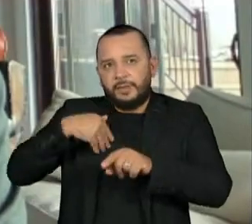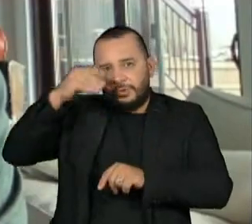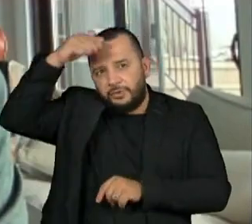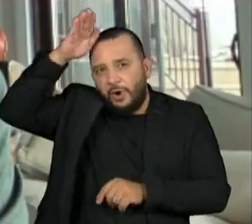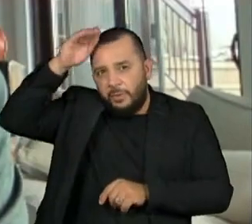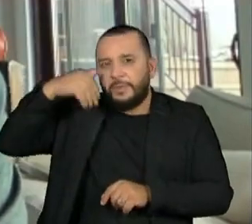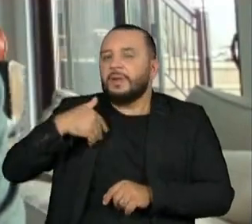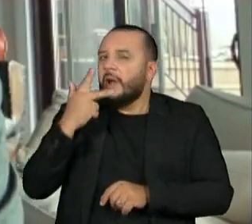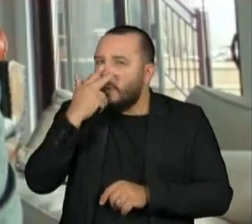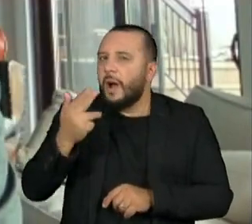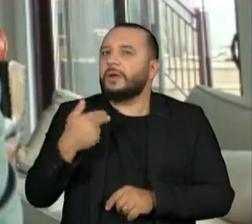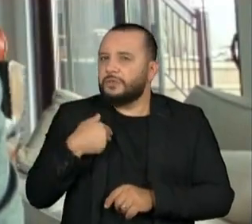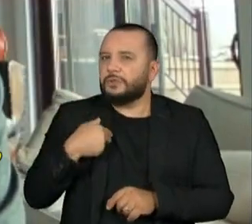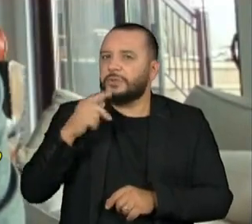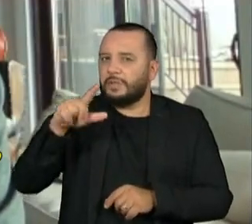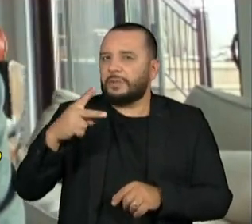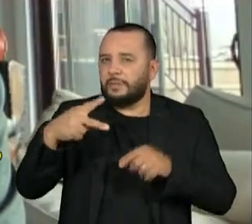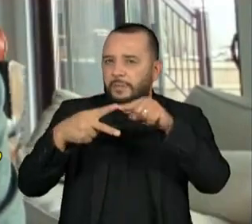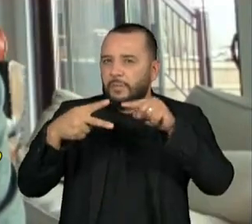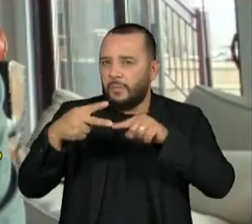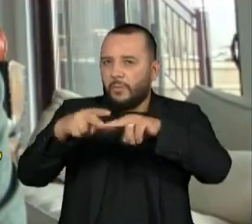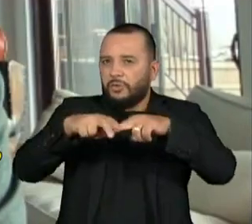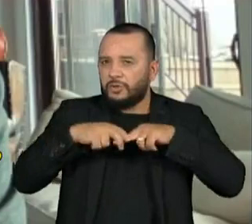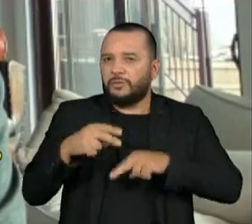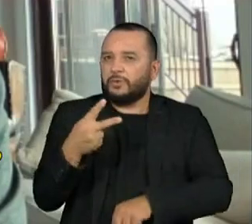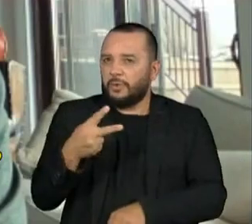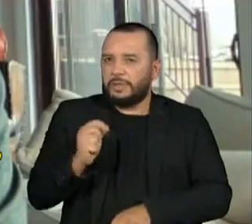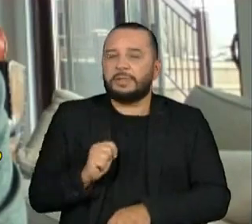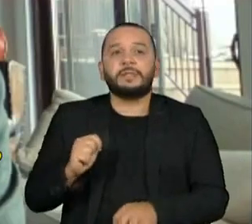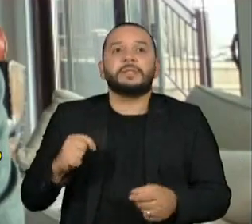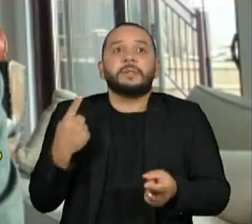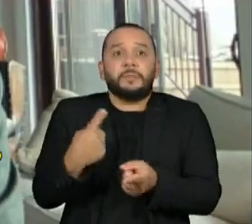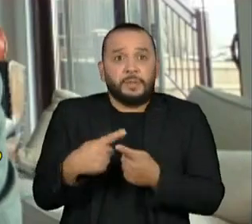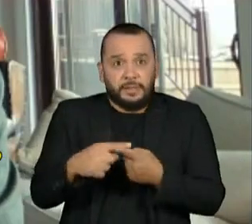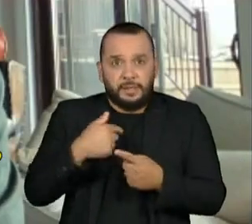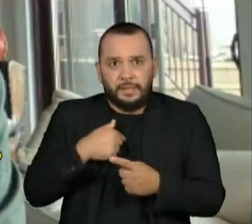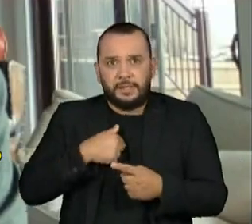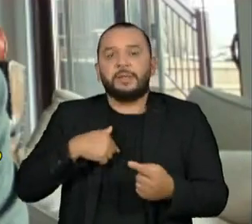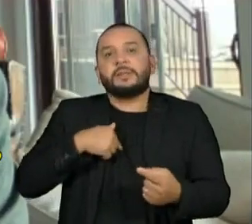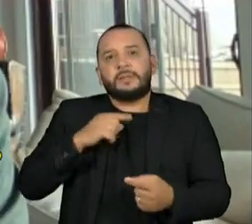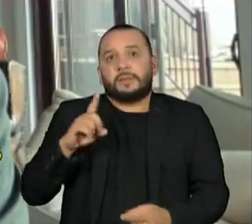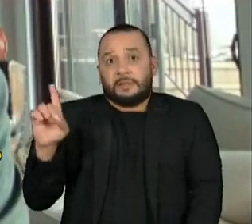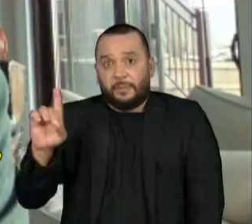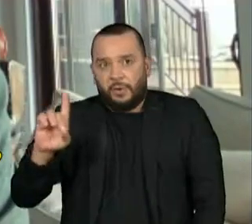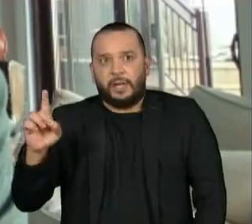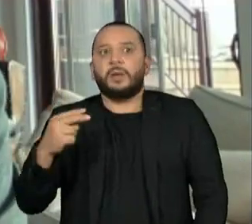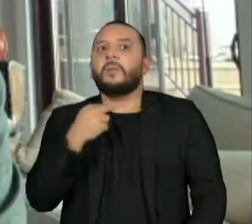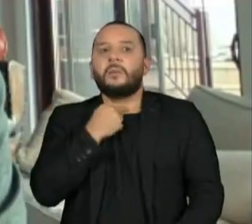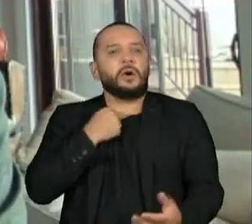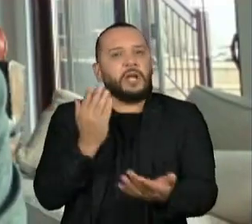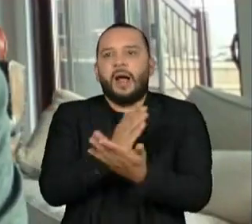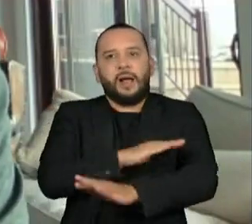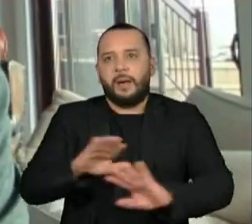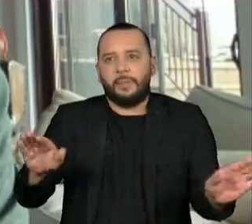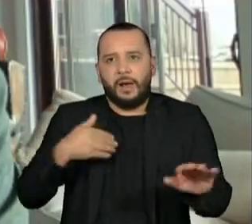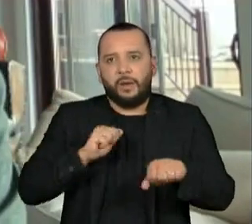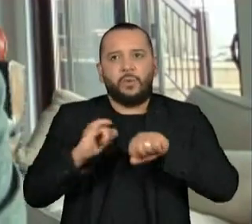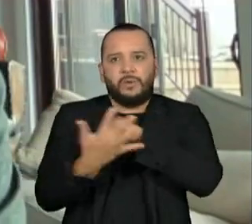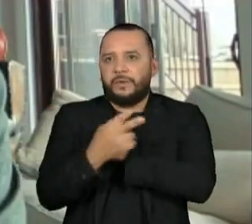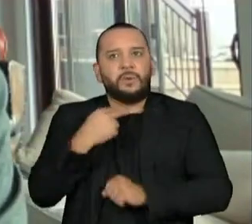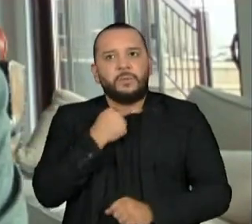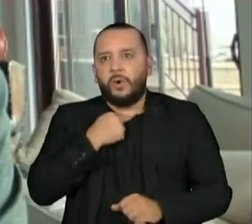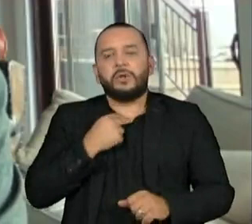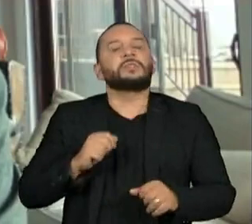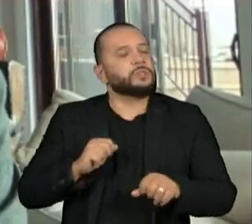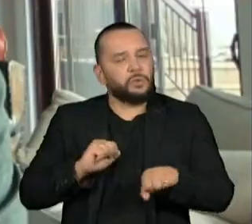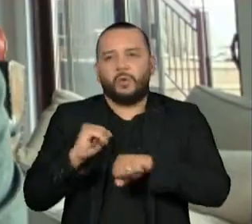are two reasons for that. First, the Democrats could not magically end the pandemic. It kept going. We had